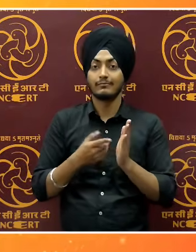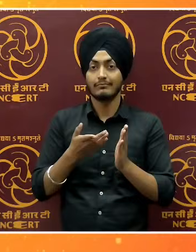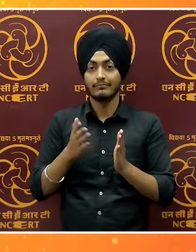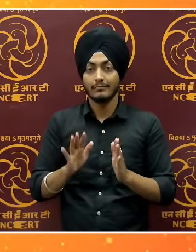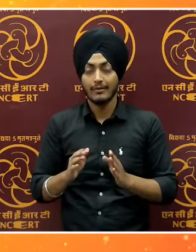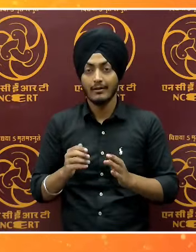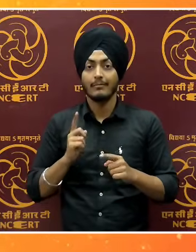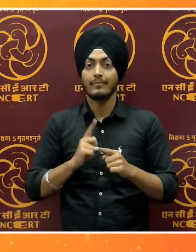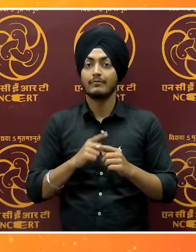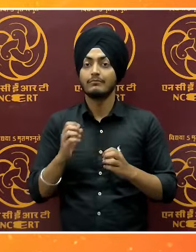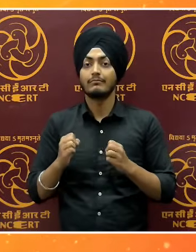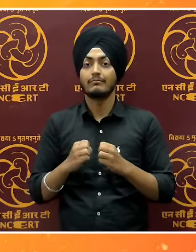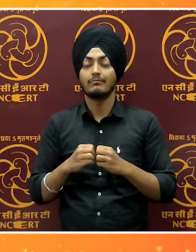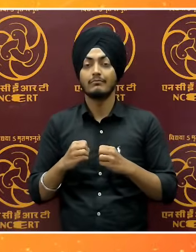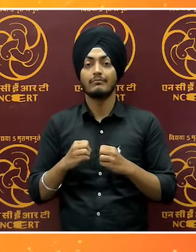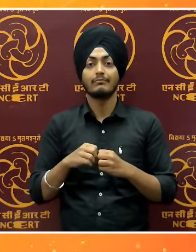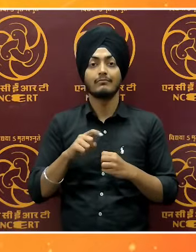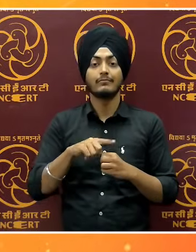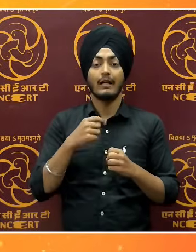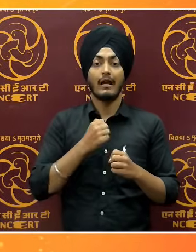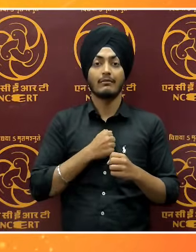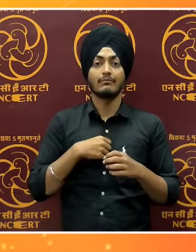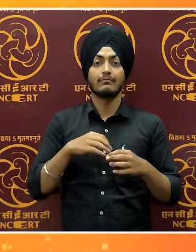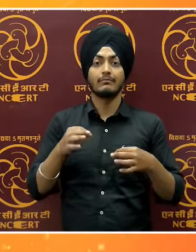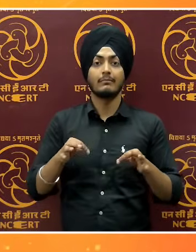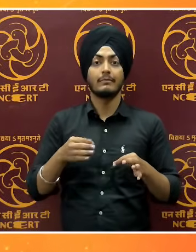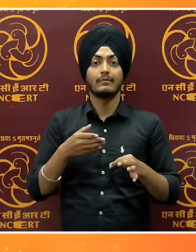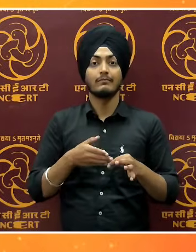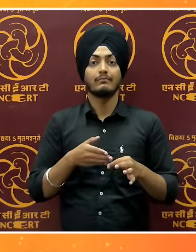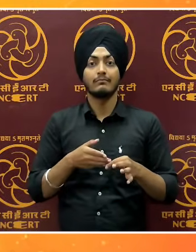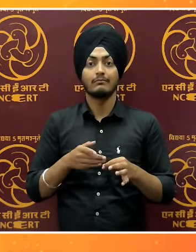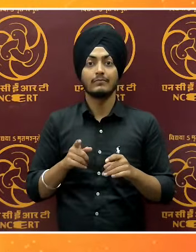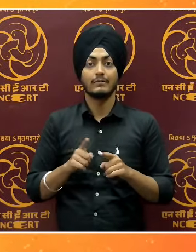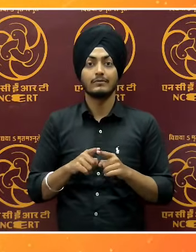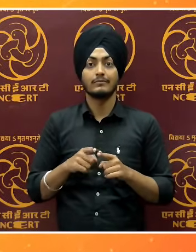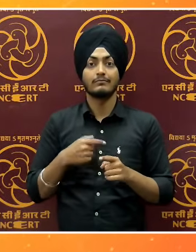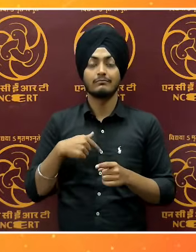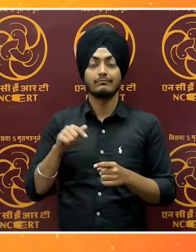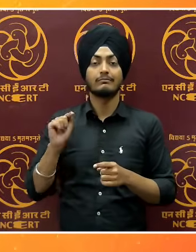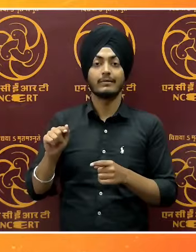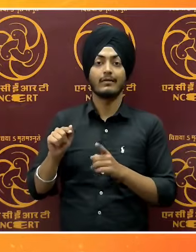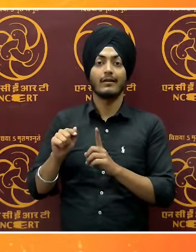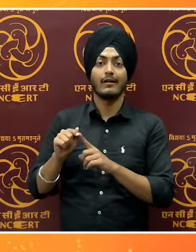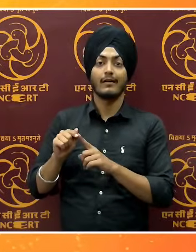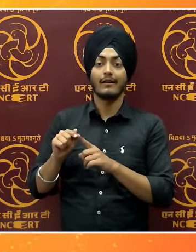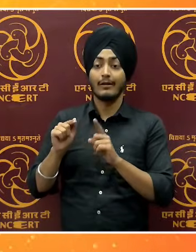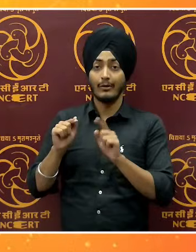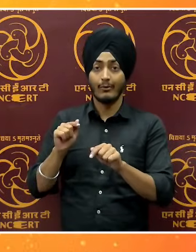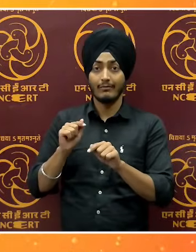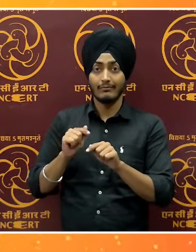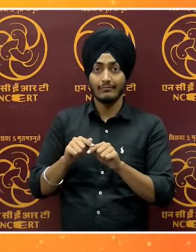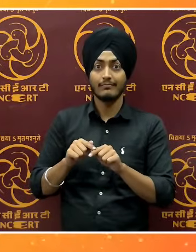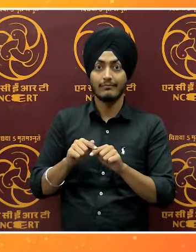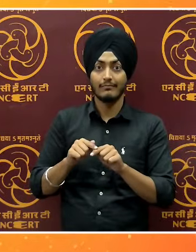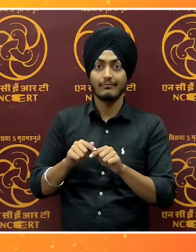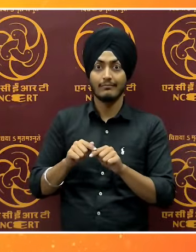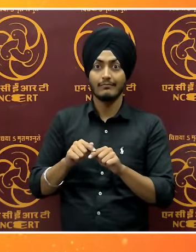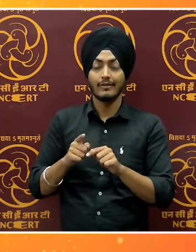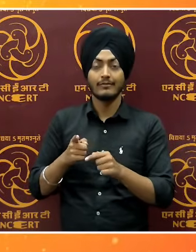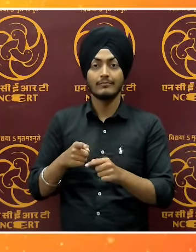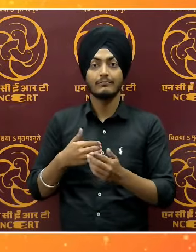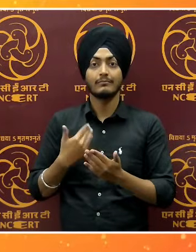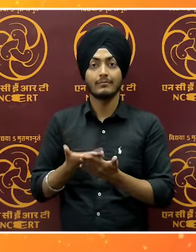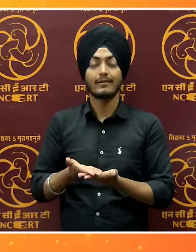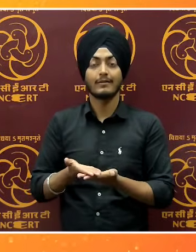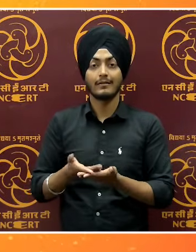is going inward to the plane of paper is represented by this into mark, and a dot it is represented